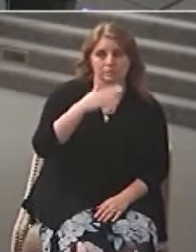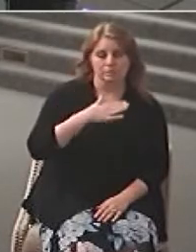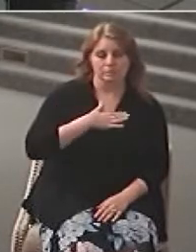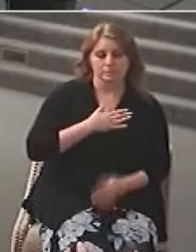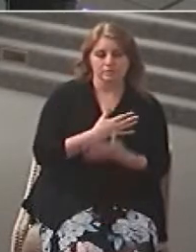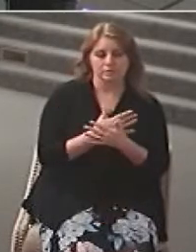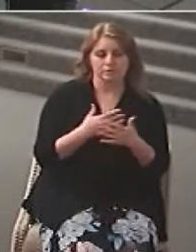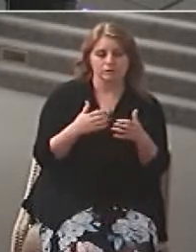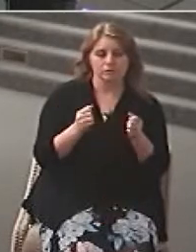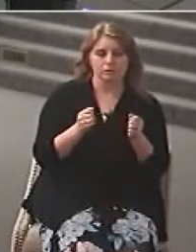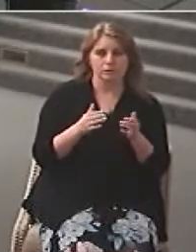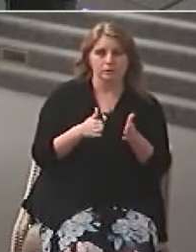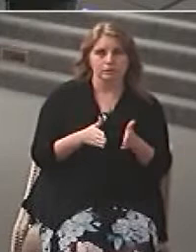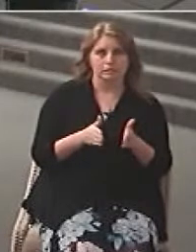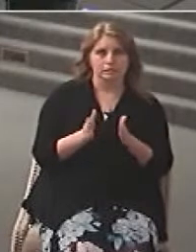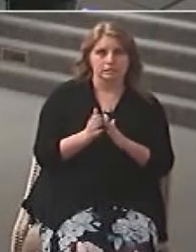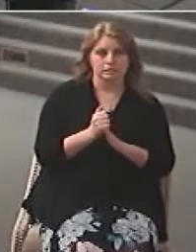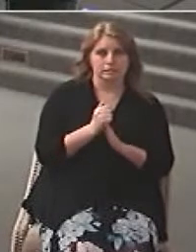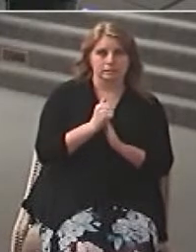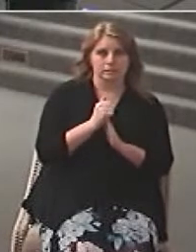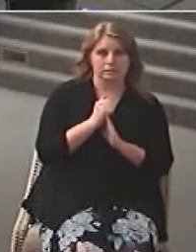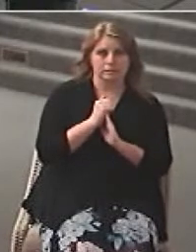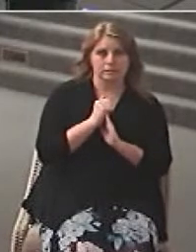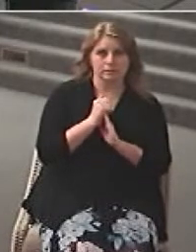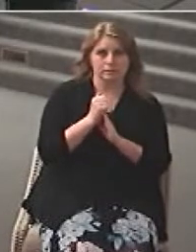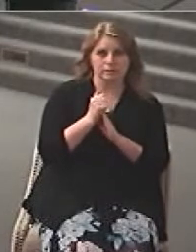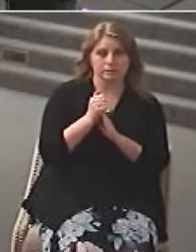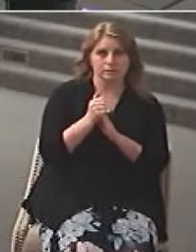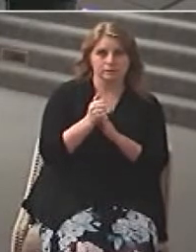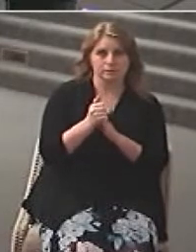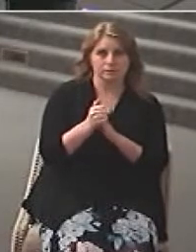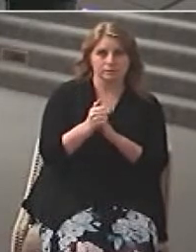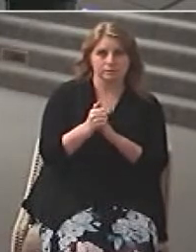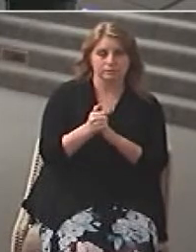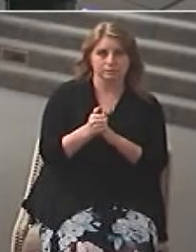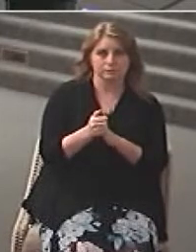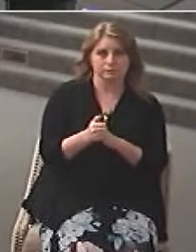for my Savior is leading the